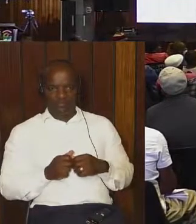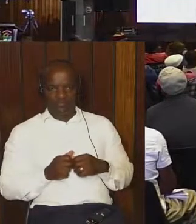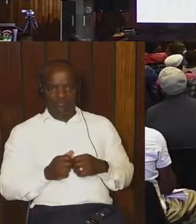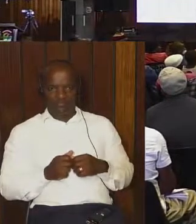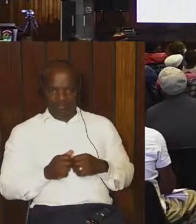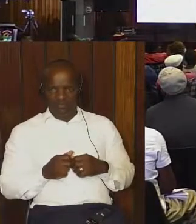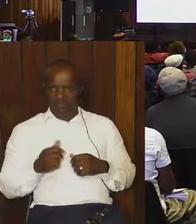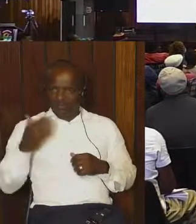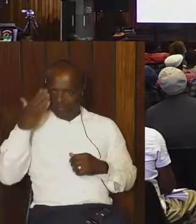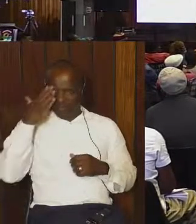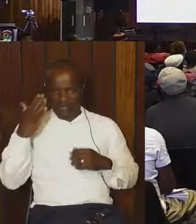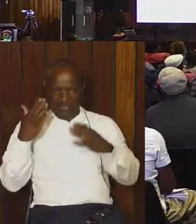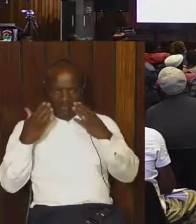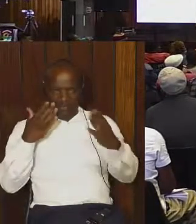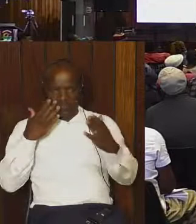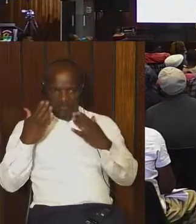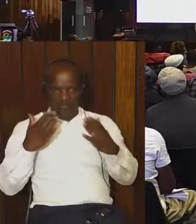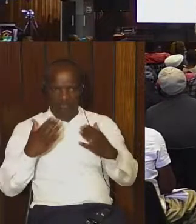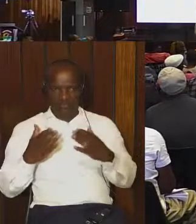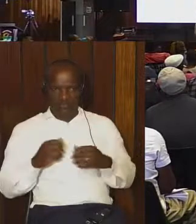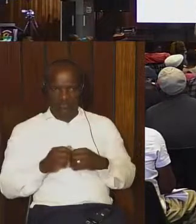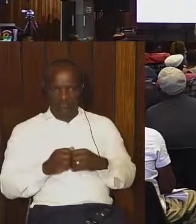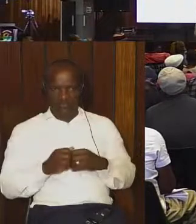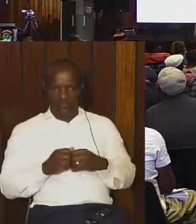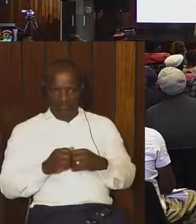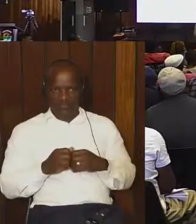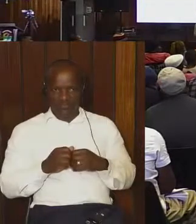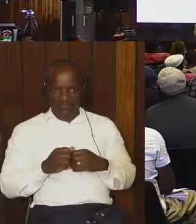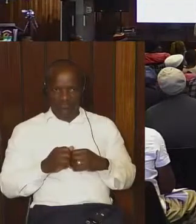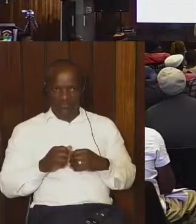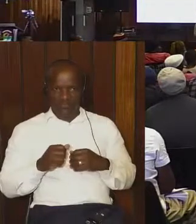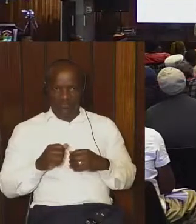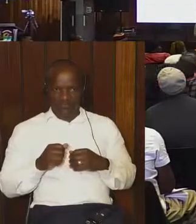Hello, everybody. I'm Msanda